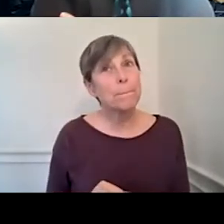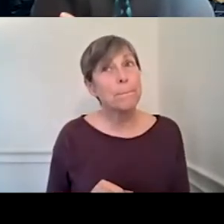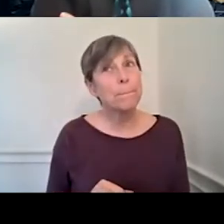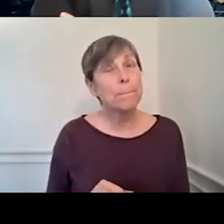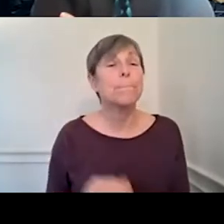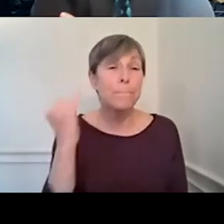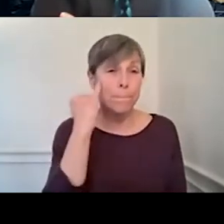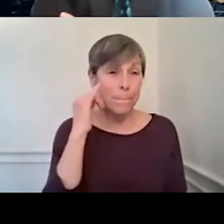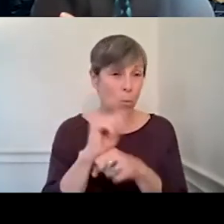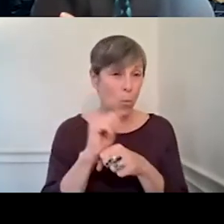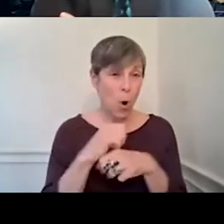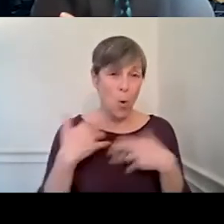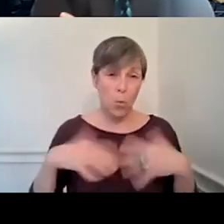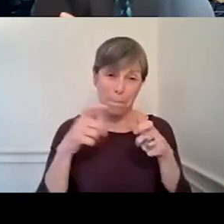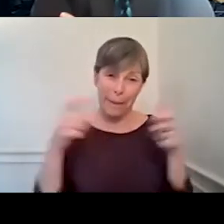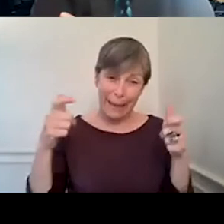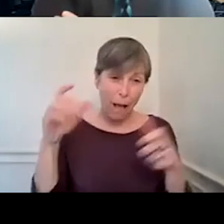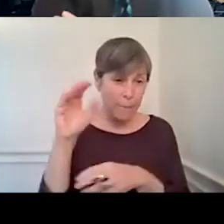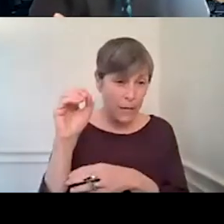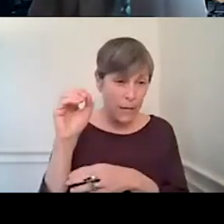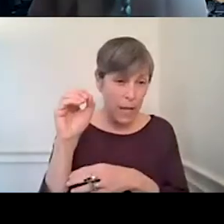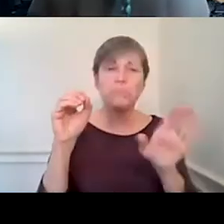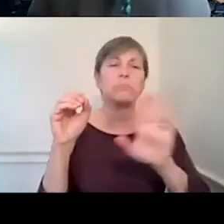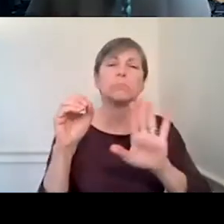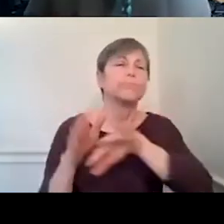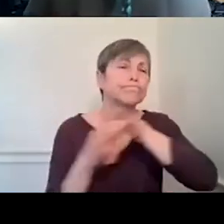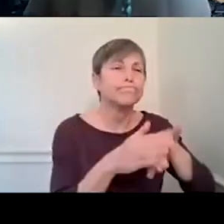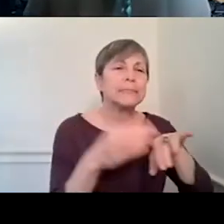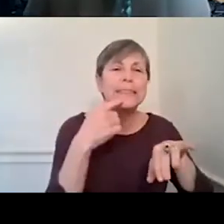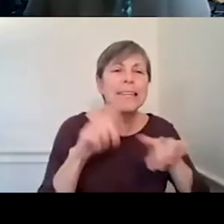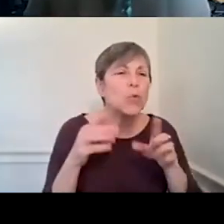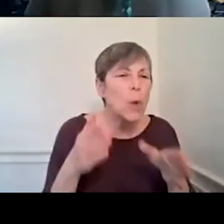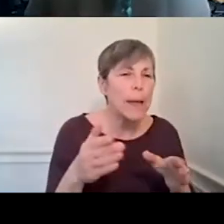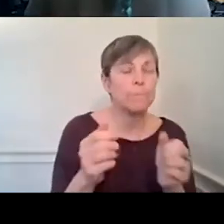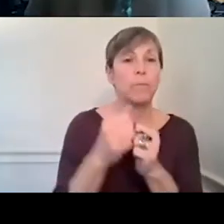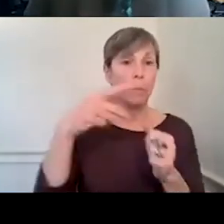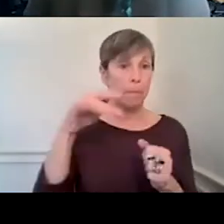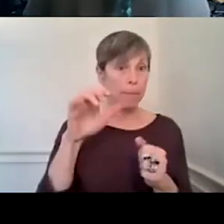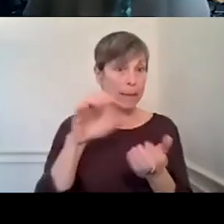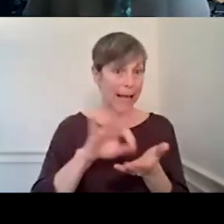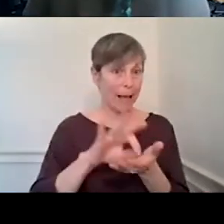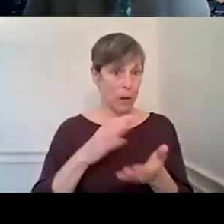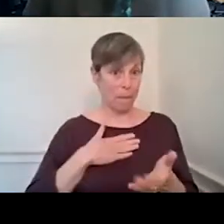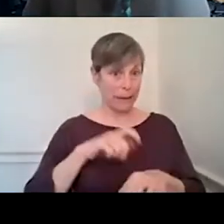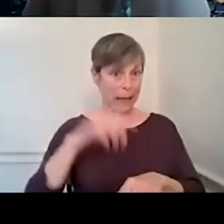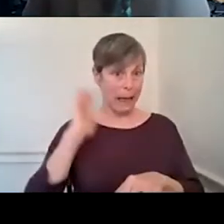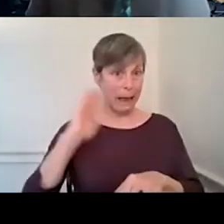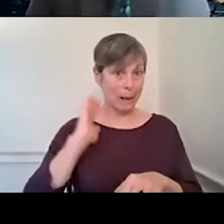When you're working for a big company, I'll put it the other way. In public accounting, when I was in public accounting, it was up or